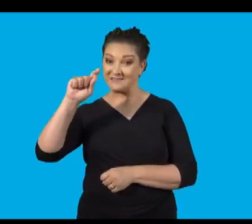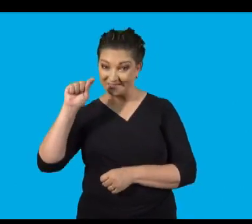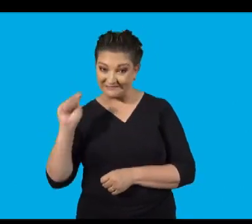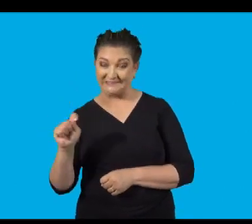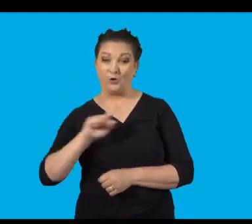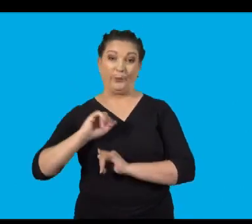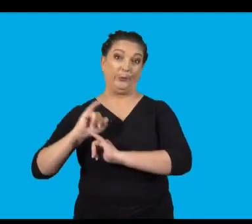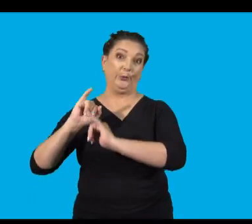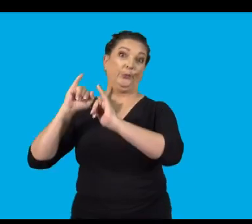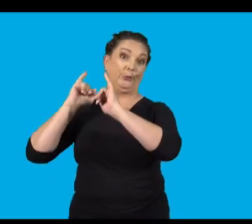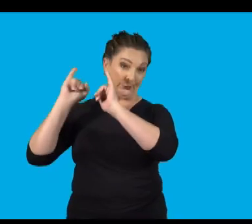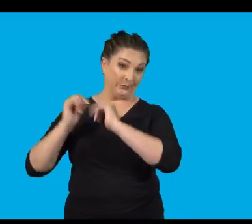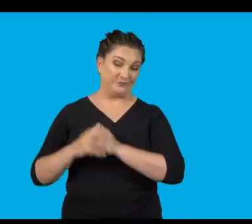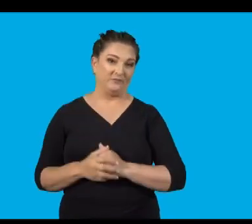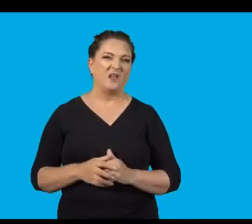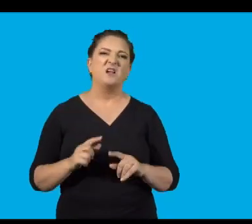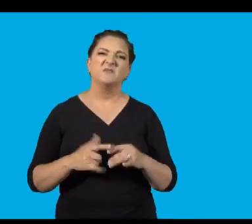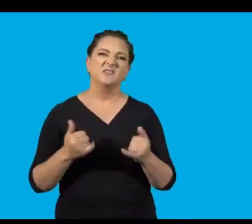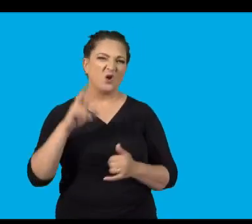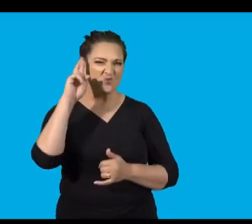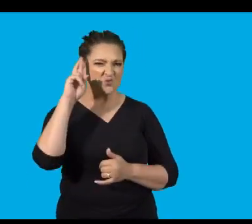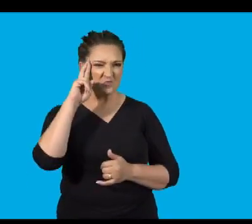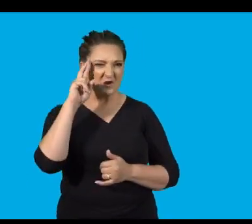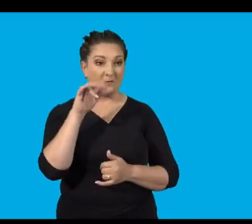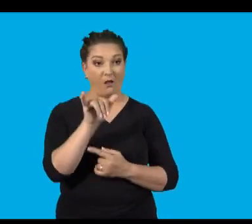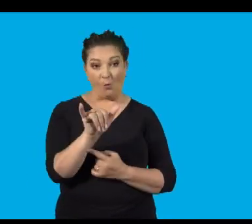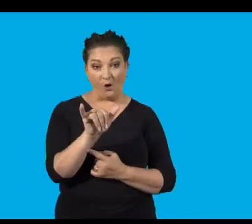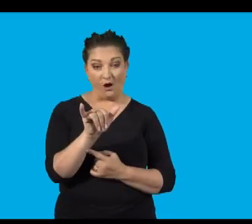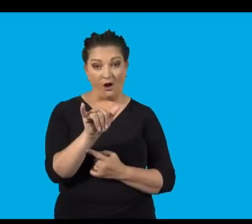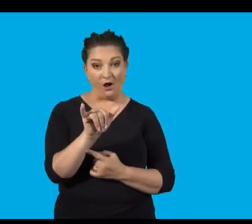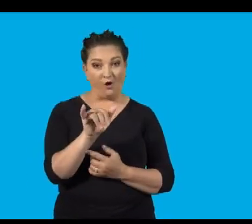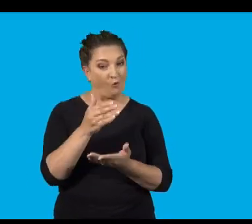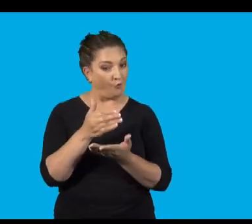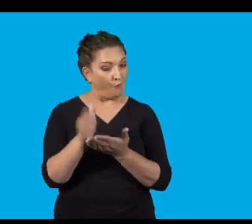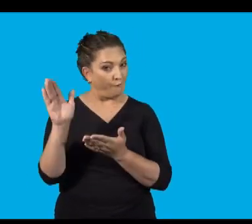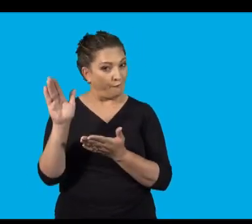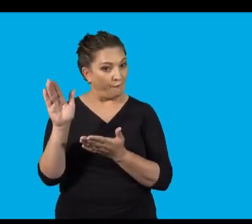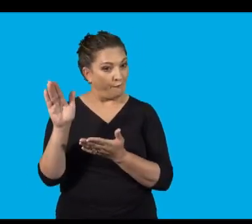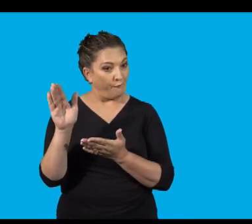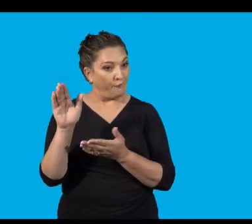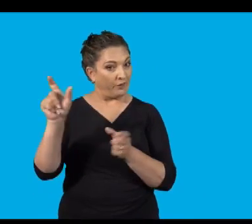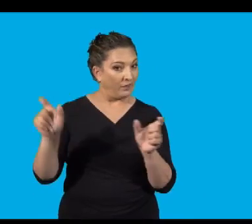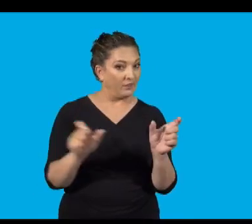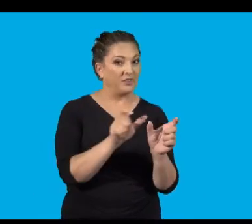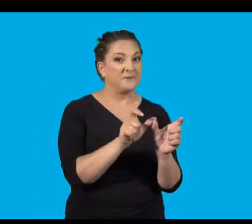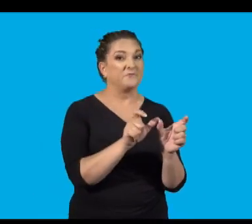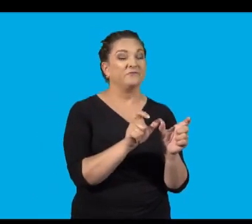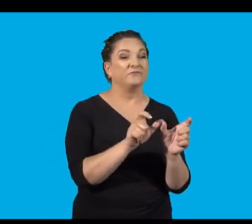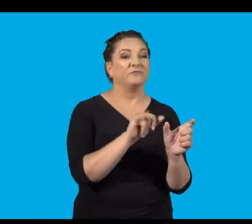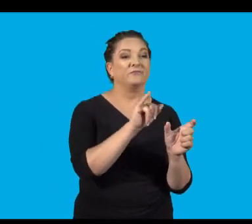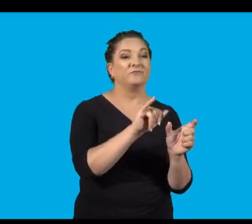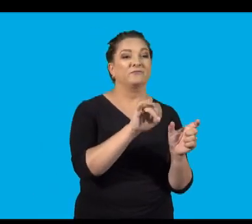your superlative form. Okay. And remember what happens to your Y? It falls away and